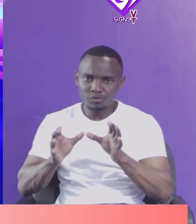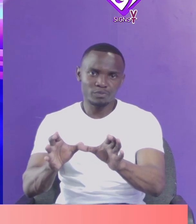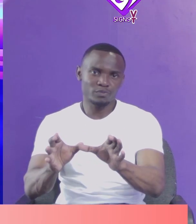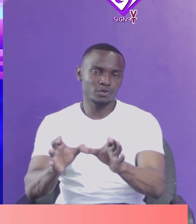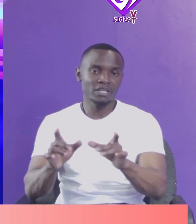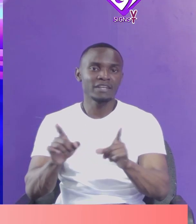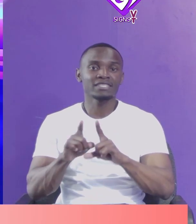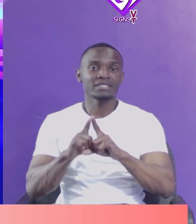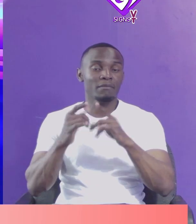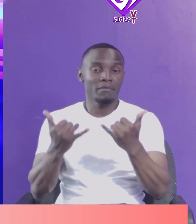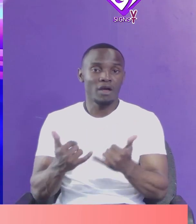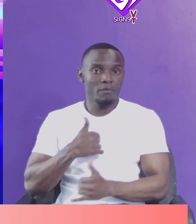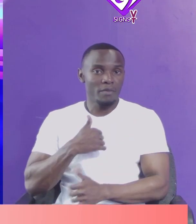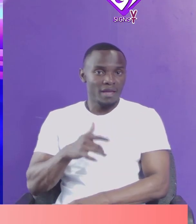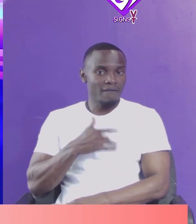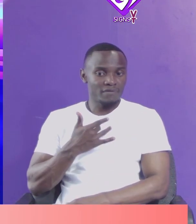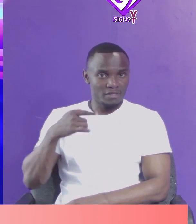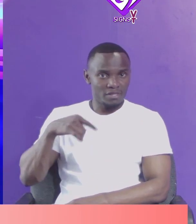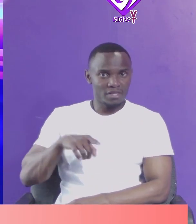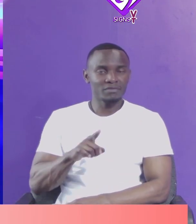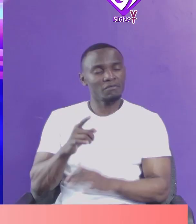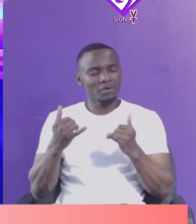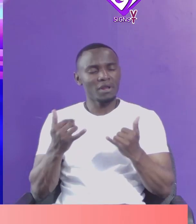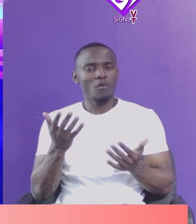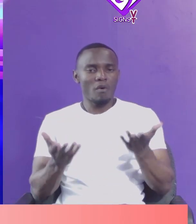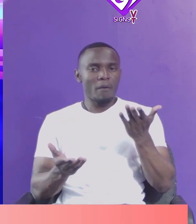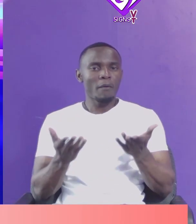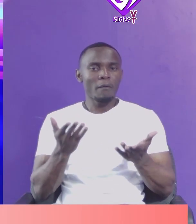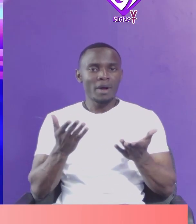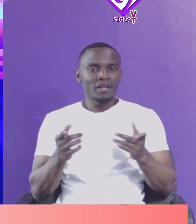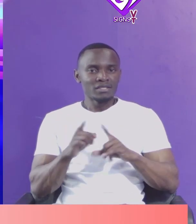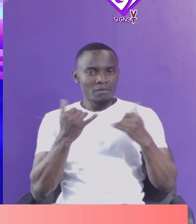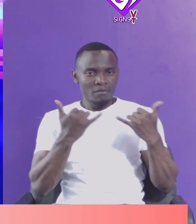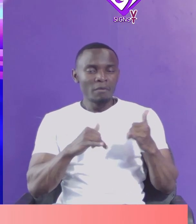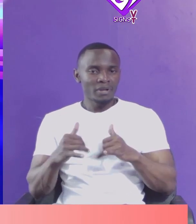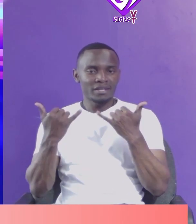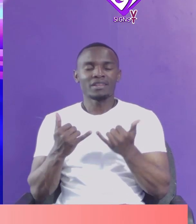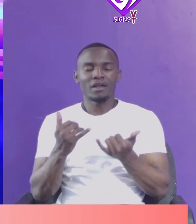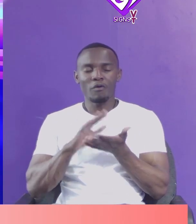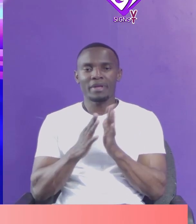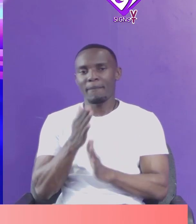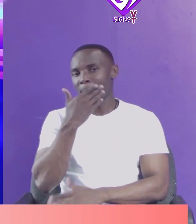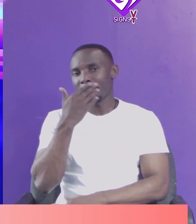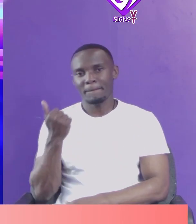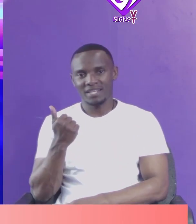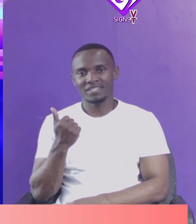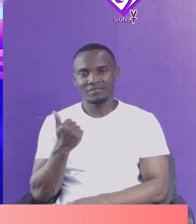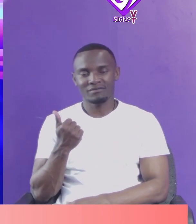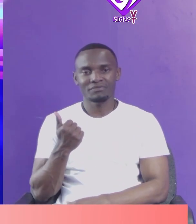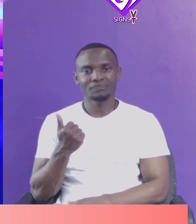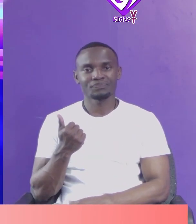been gaining their balance and their form of play and their playing style. It's kind of been coming in